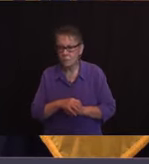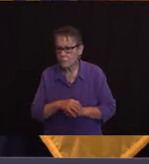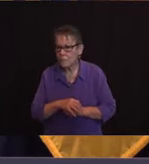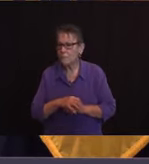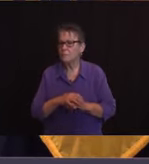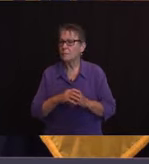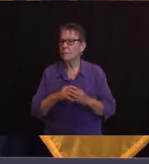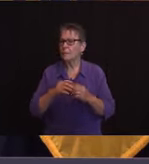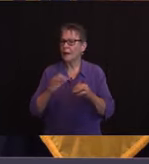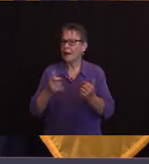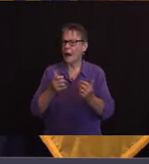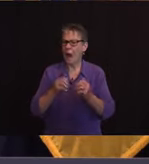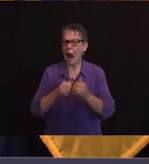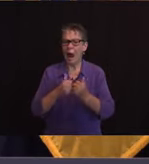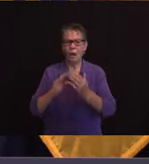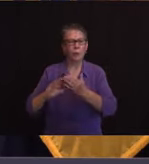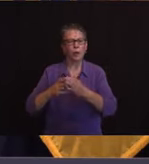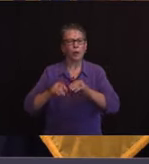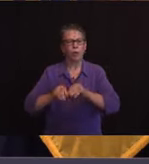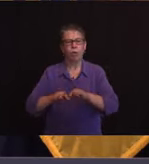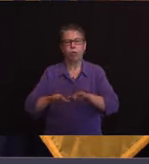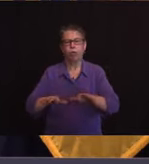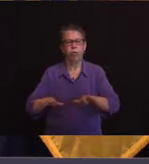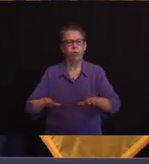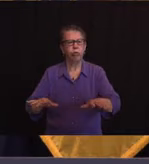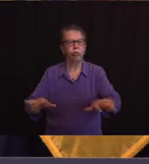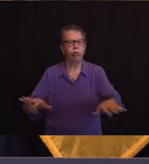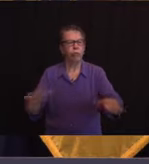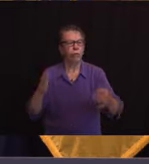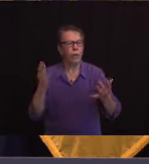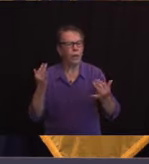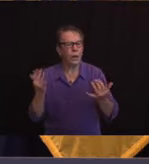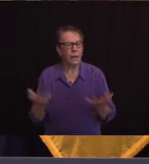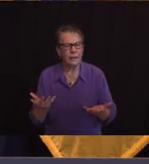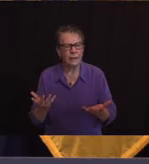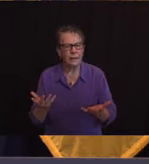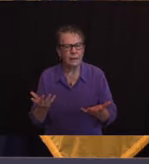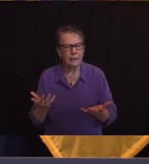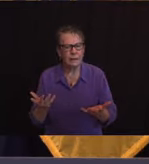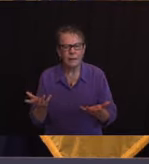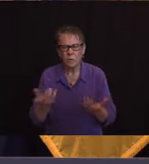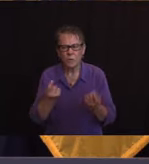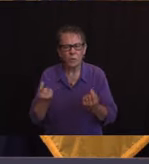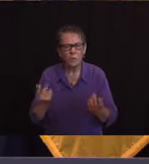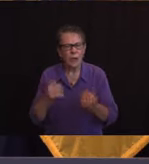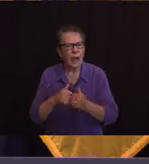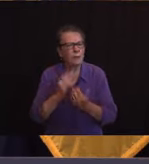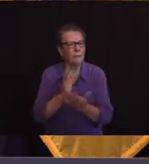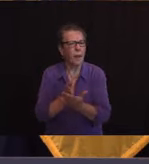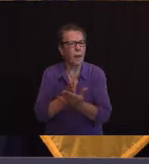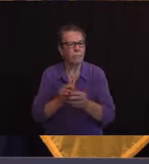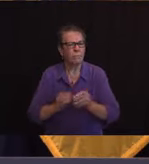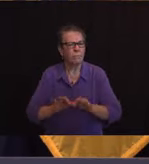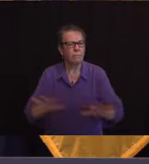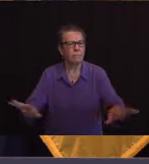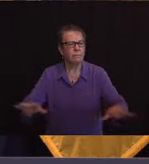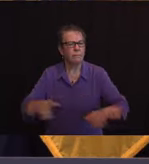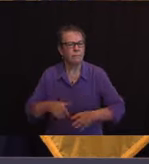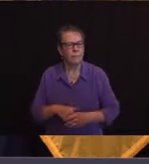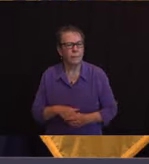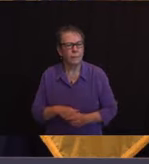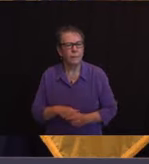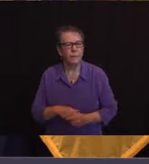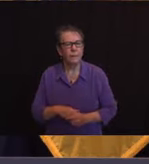to follow up on Colleen's question, are you saying that the vaccine allotment for certain counties is partially determined by the racial